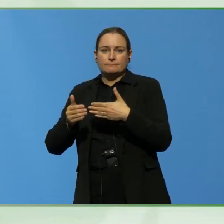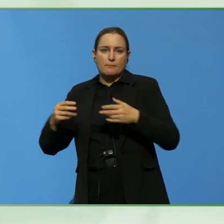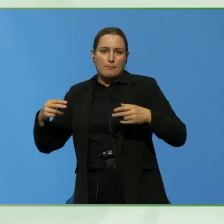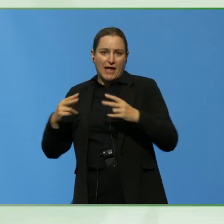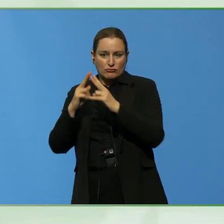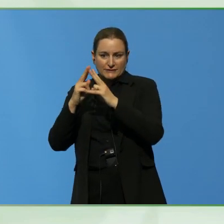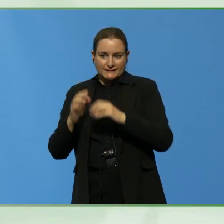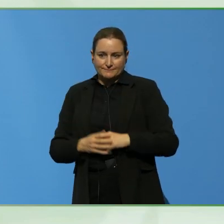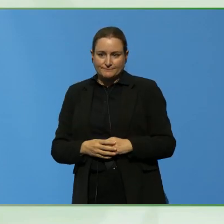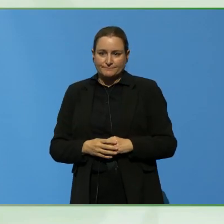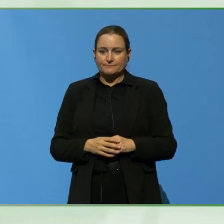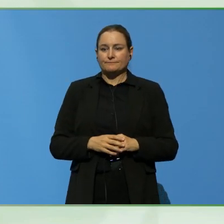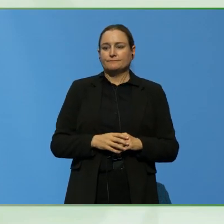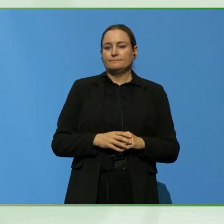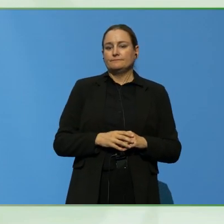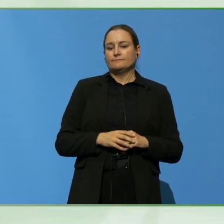13,000 square meter